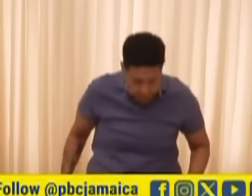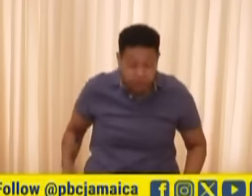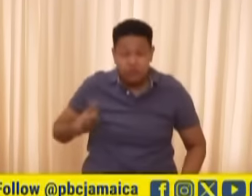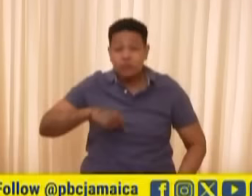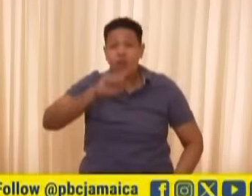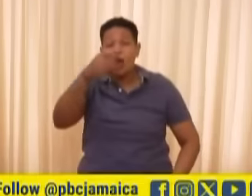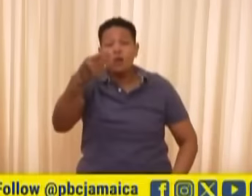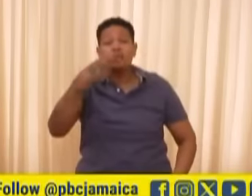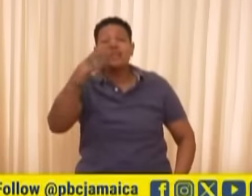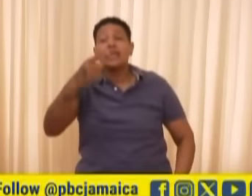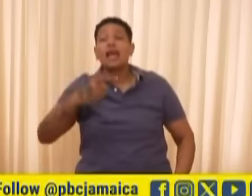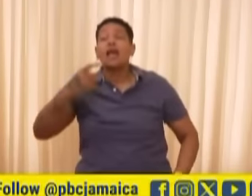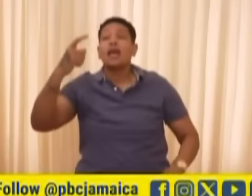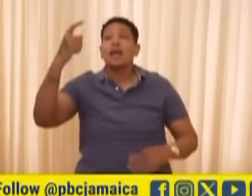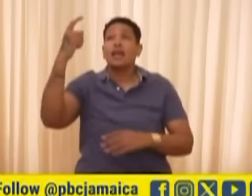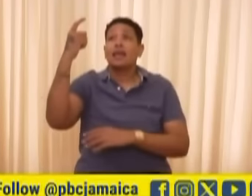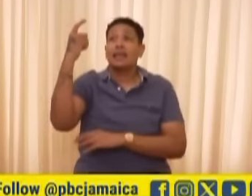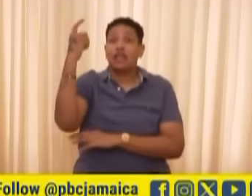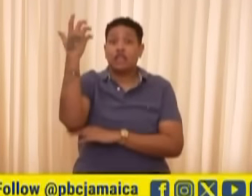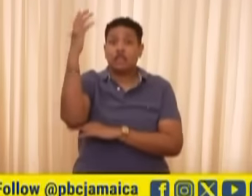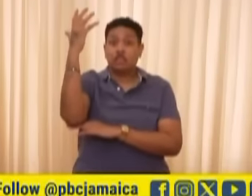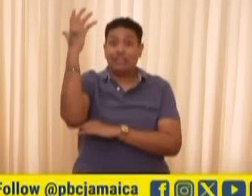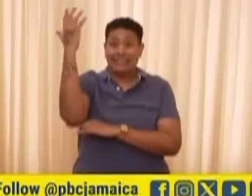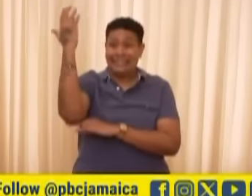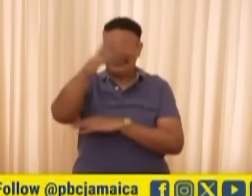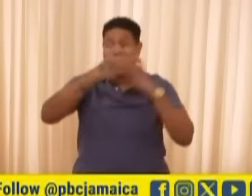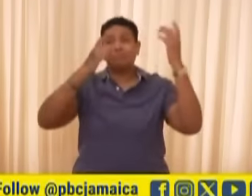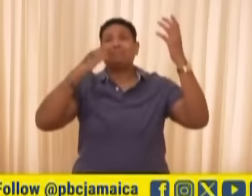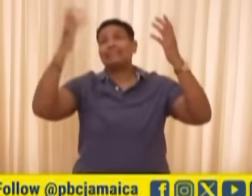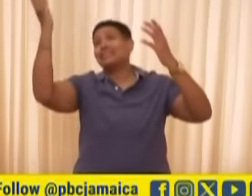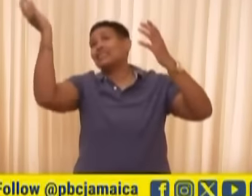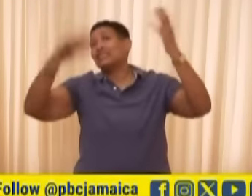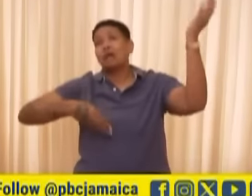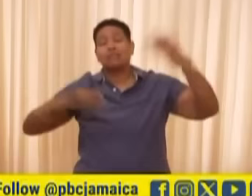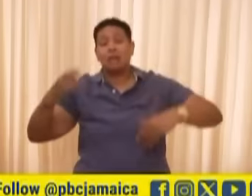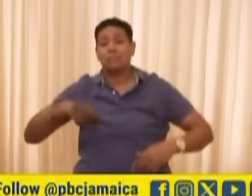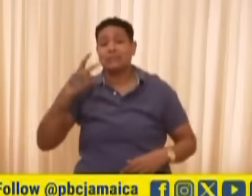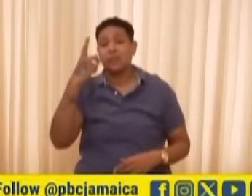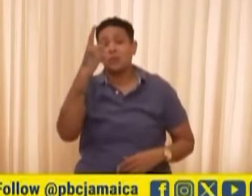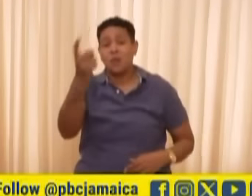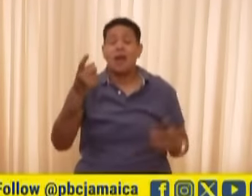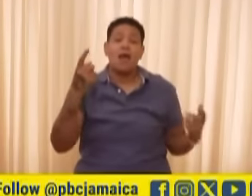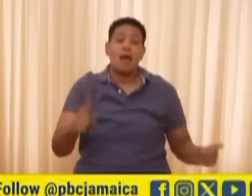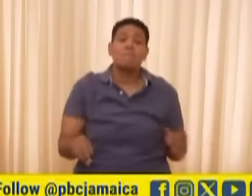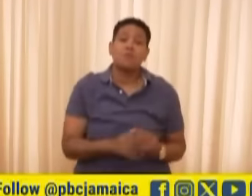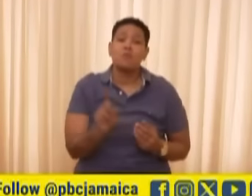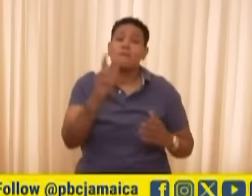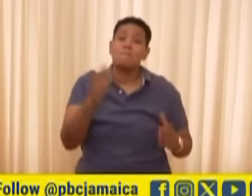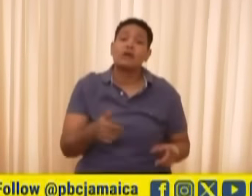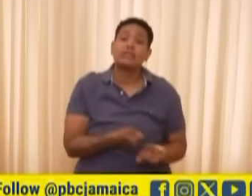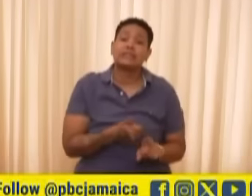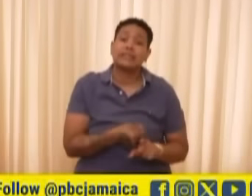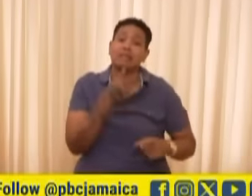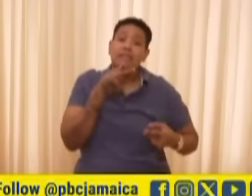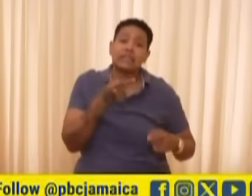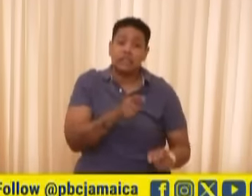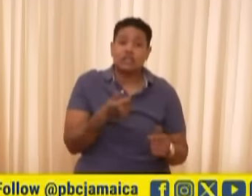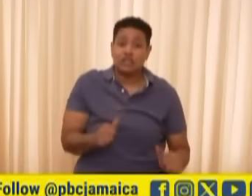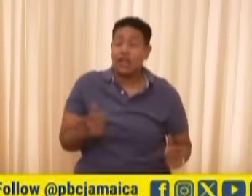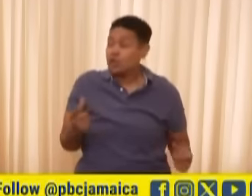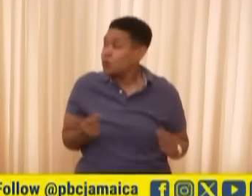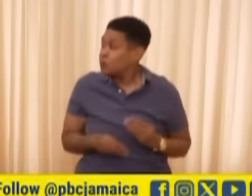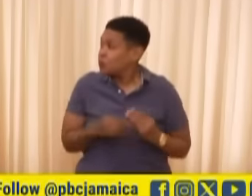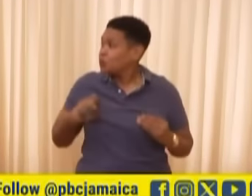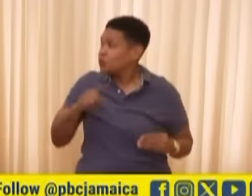remove threatening branches from trees. We have seen one incident where someone was injured trying to do that, so